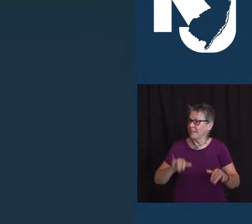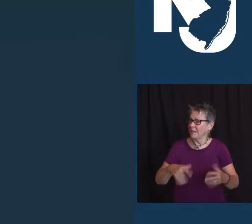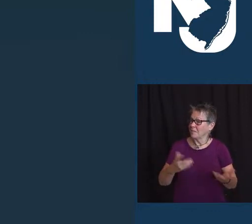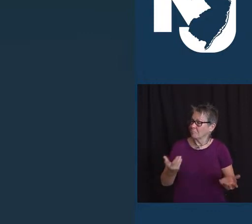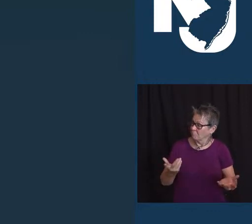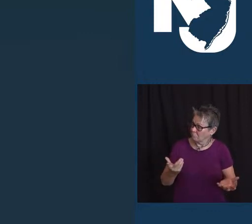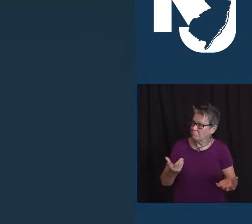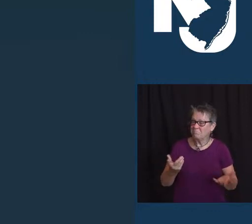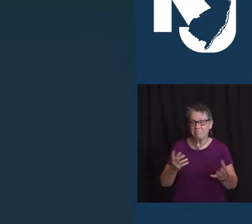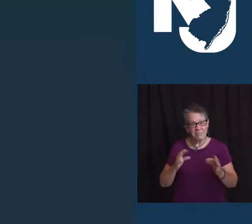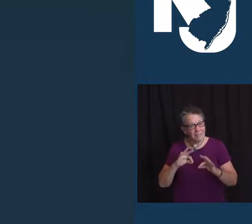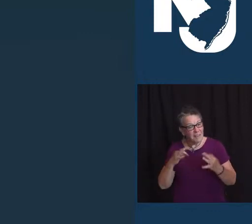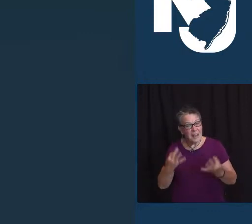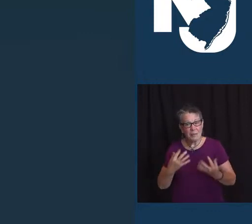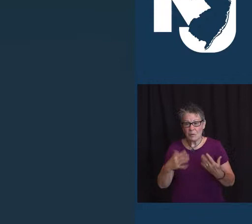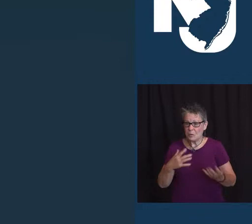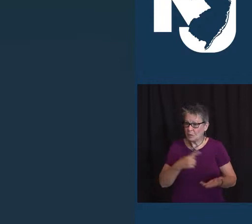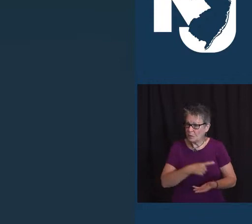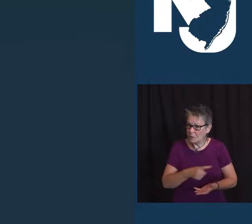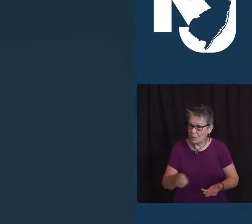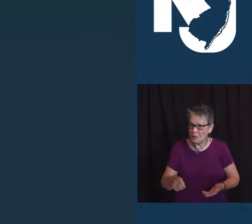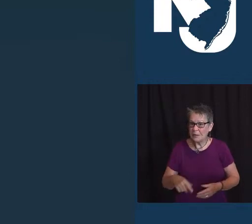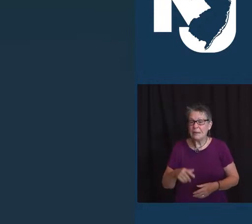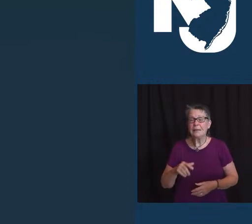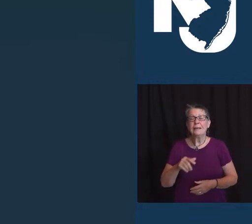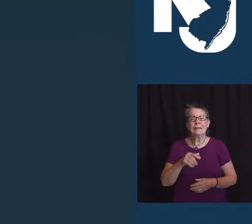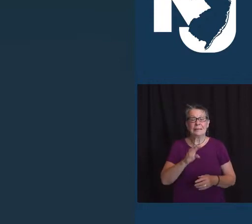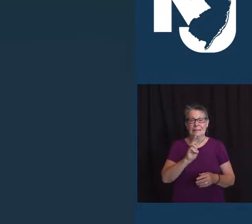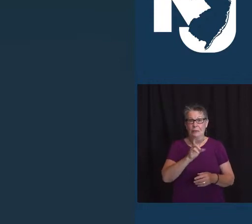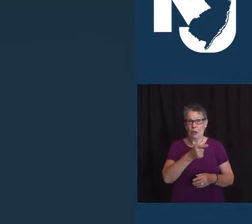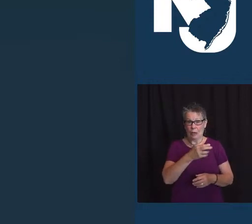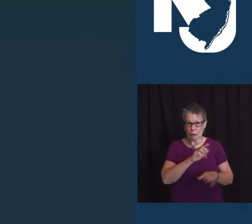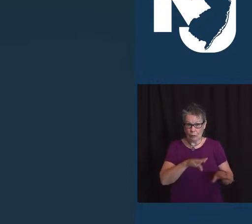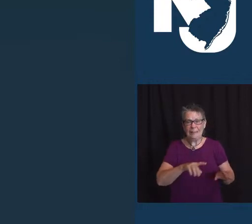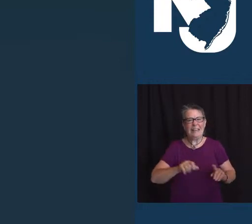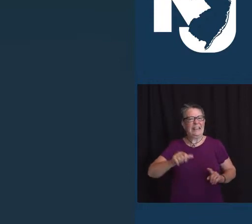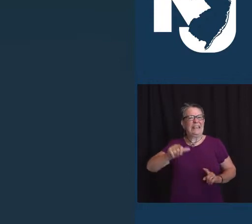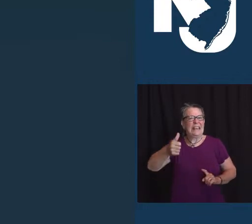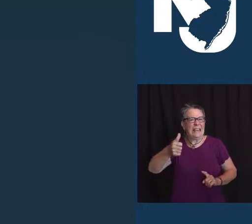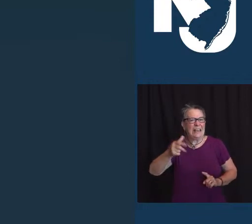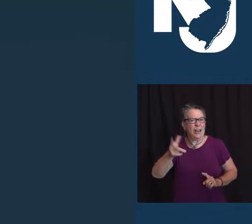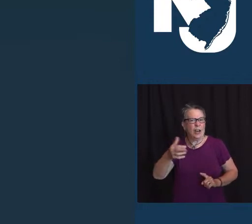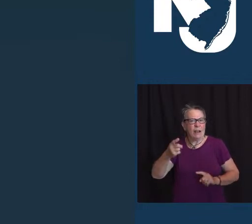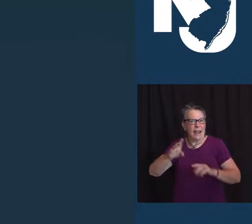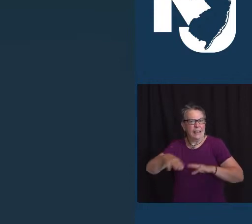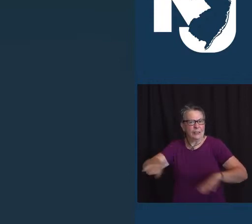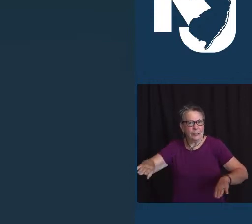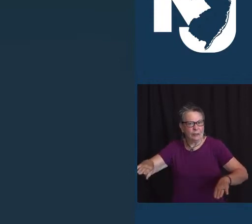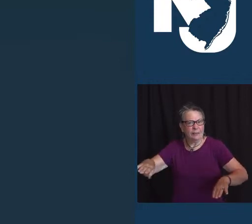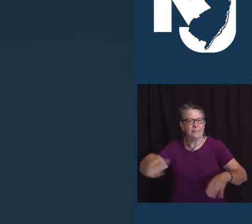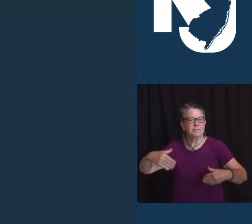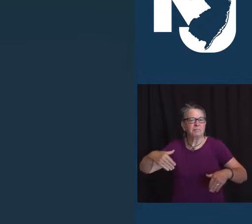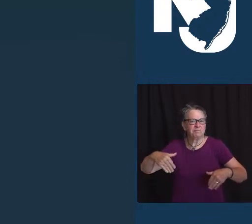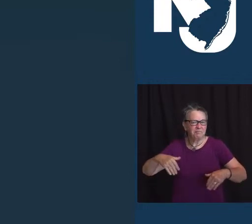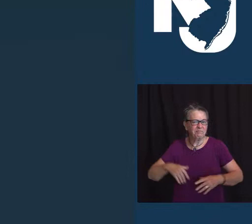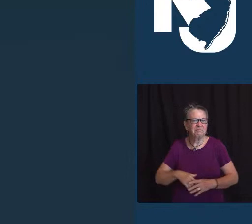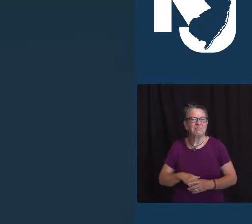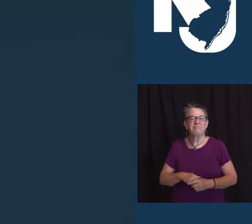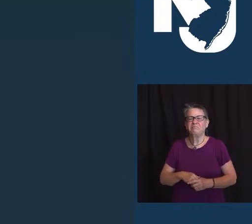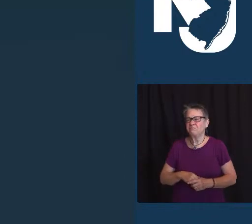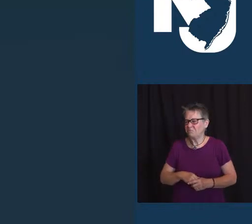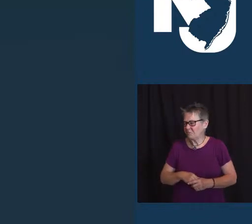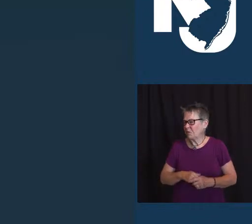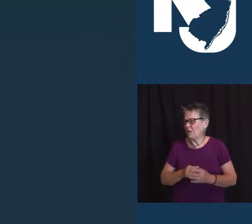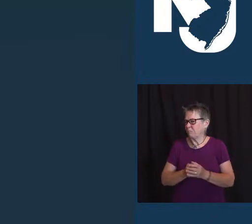10 great-grandchildren, Lauren, Ryan, Alexis, Bruce III, Salvatore, Domenica, Anne Marie,